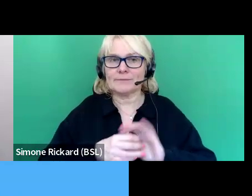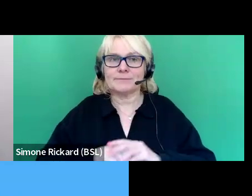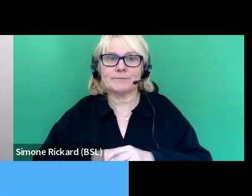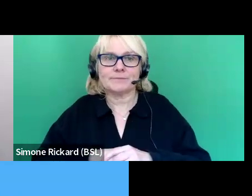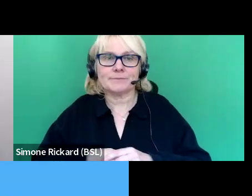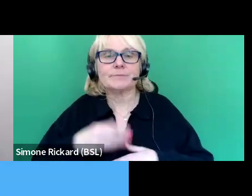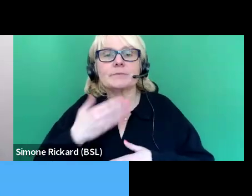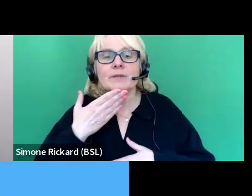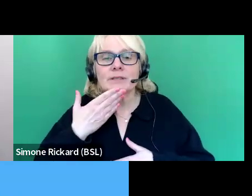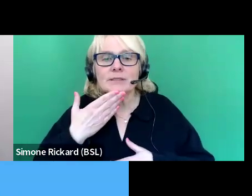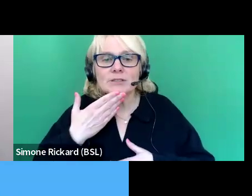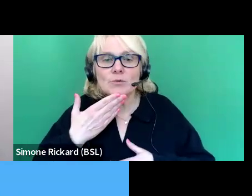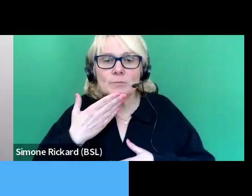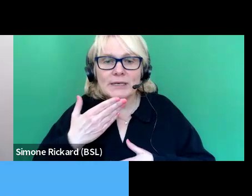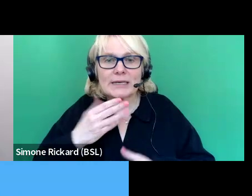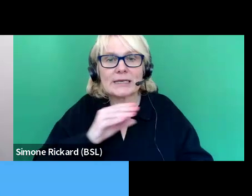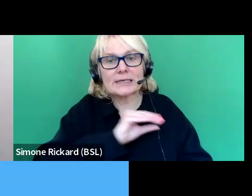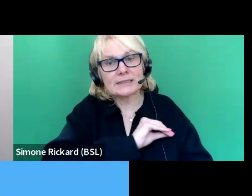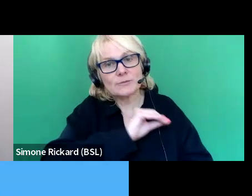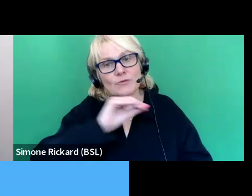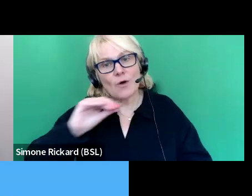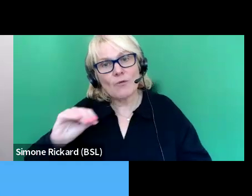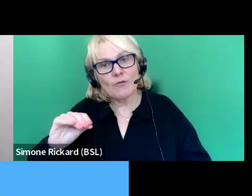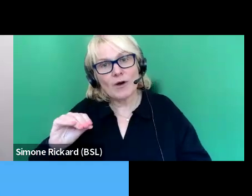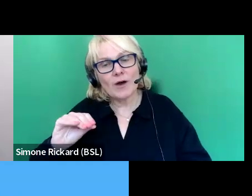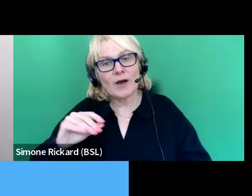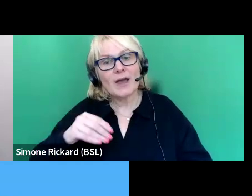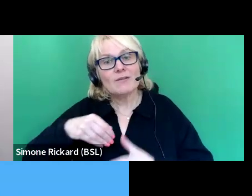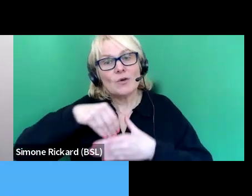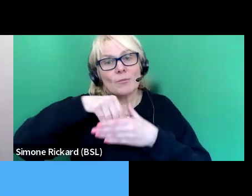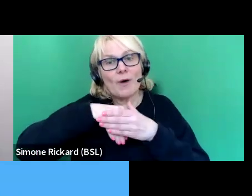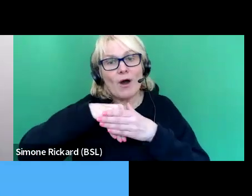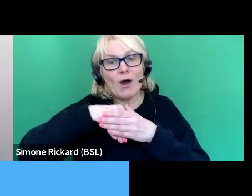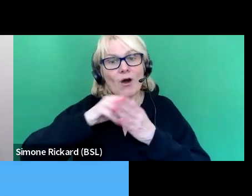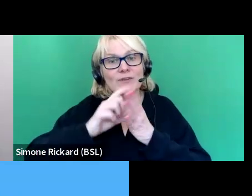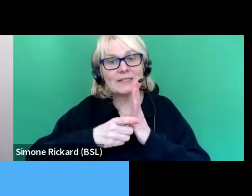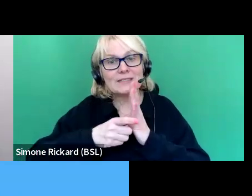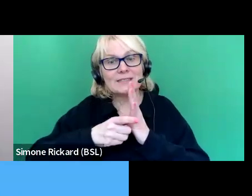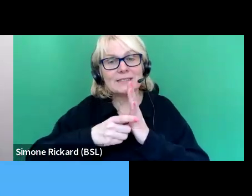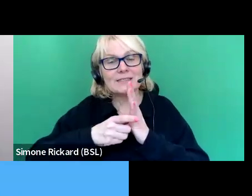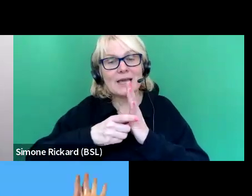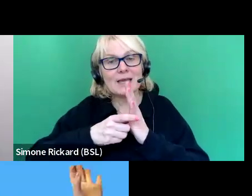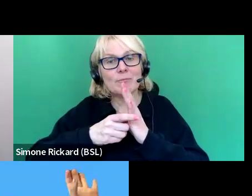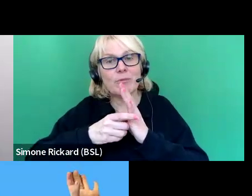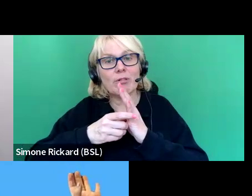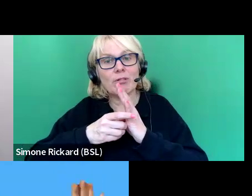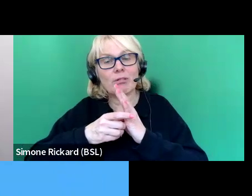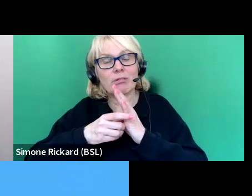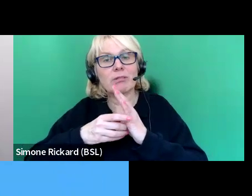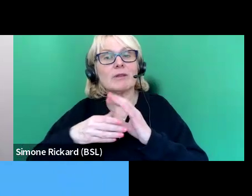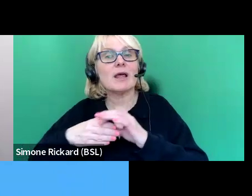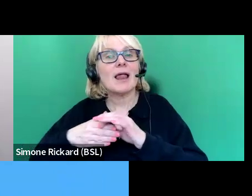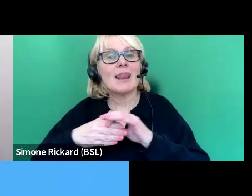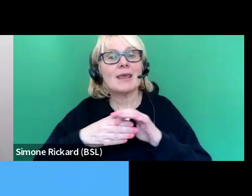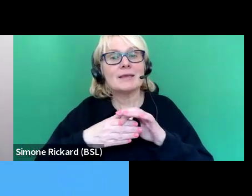please make sure you hop on over there if you're a member of the Disabled Leaders Network. Otherwise, I will say goodbye now. So thank you